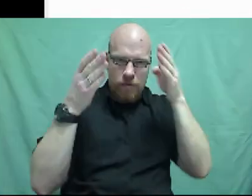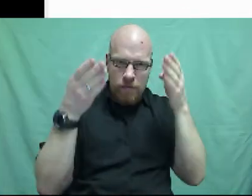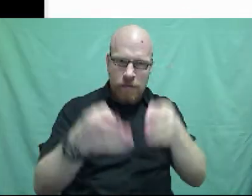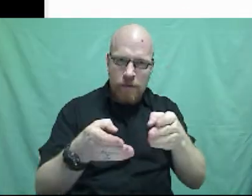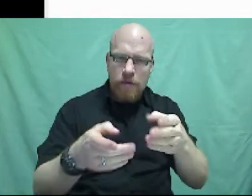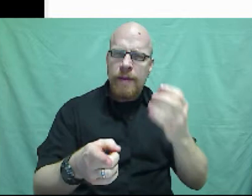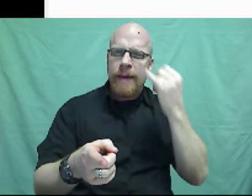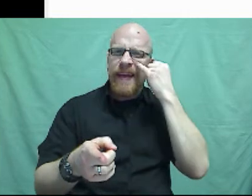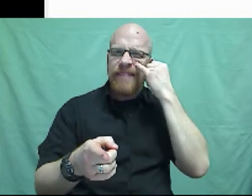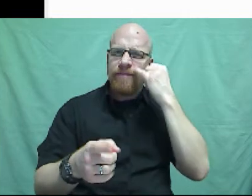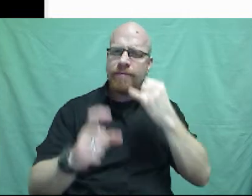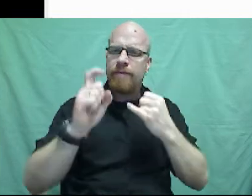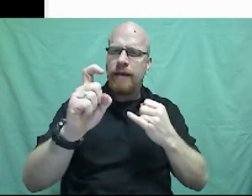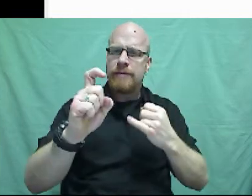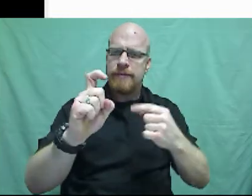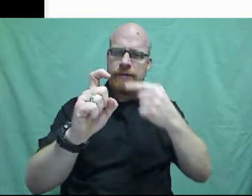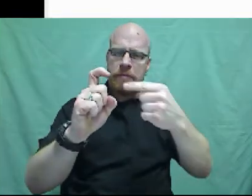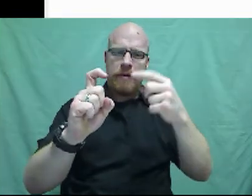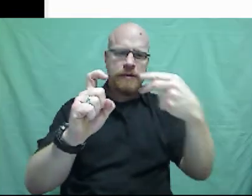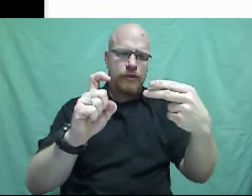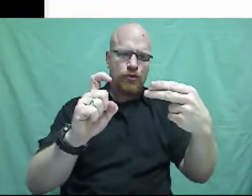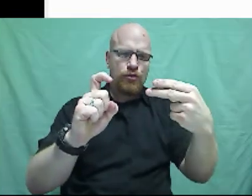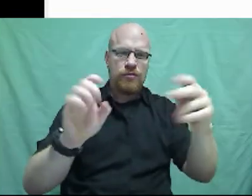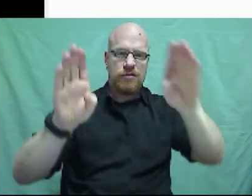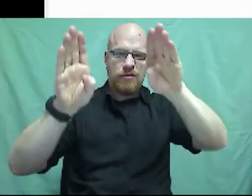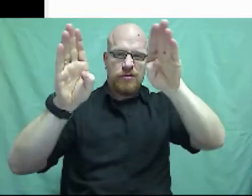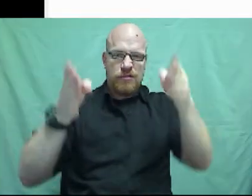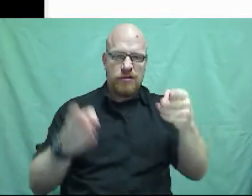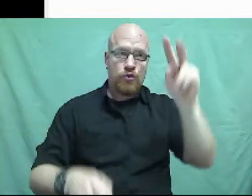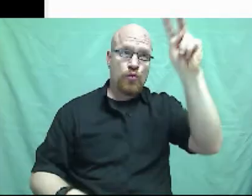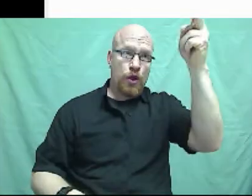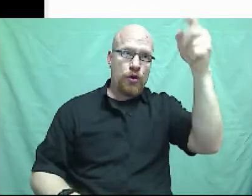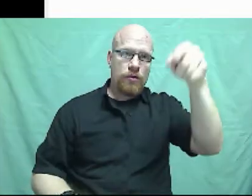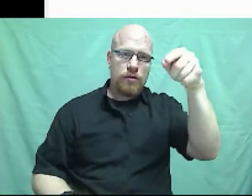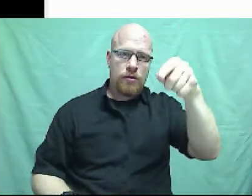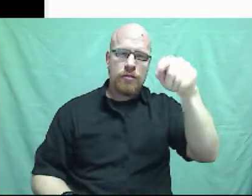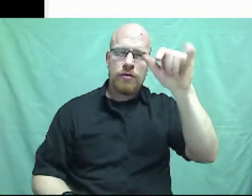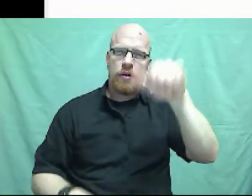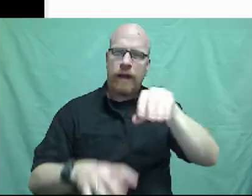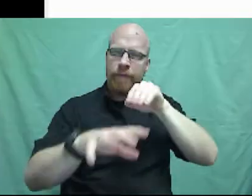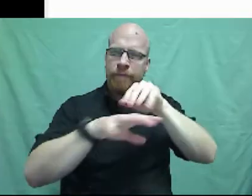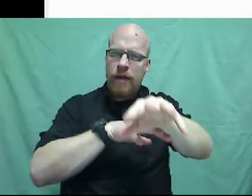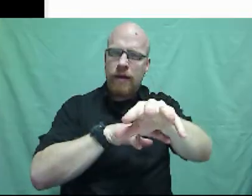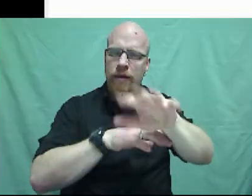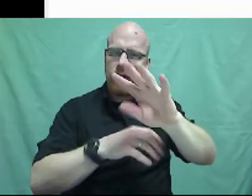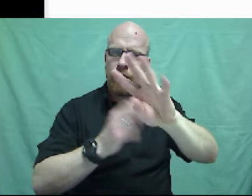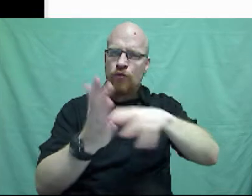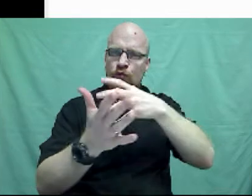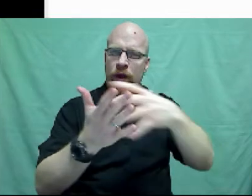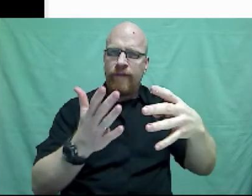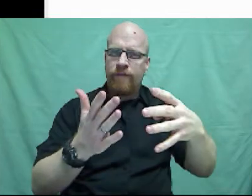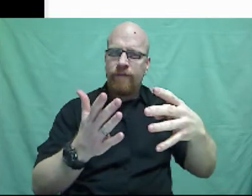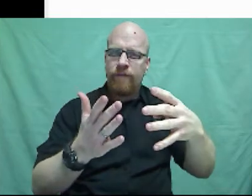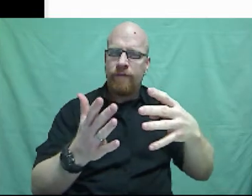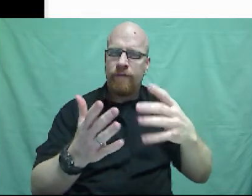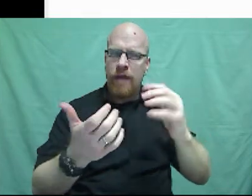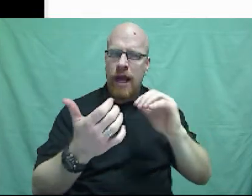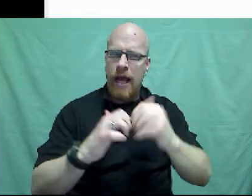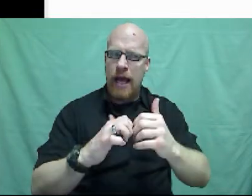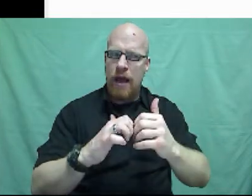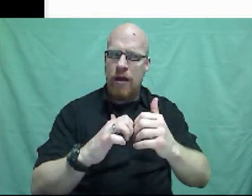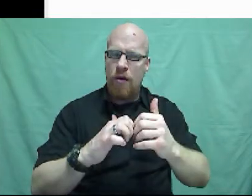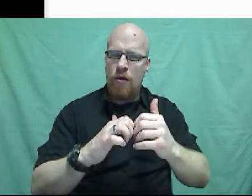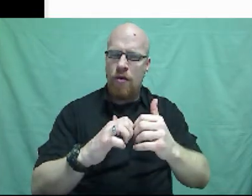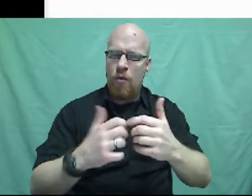function. In this vlog, we're going to be talking about x minus h, the whole